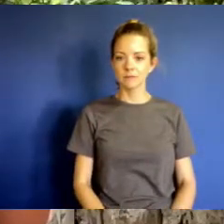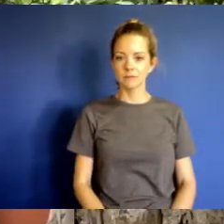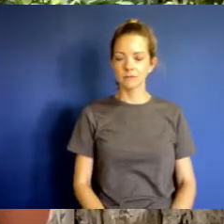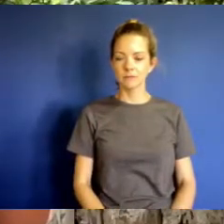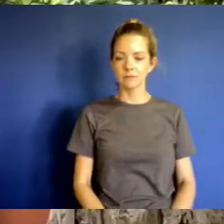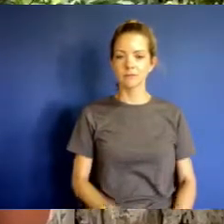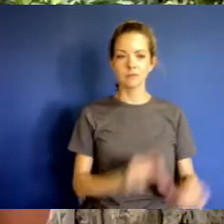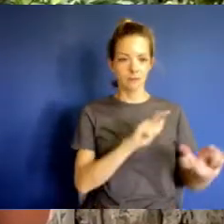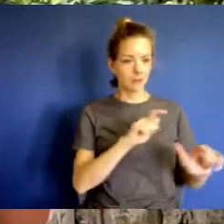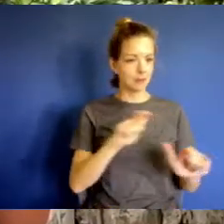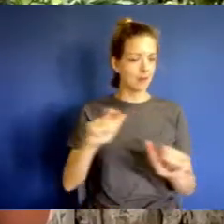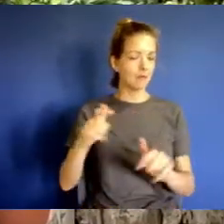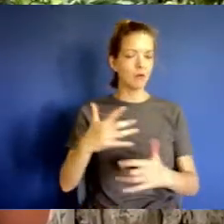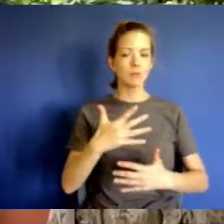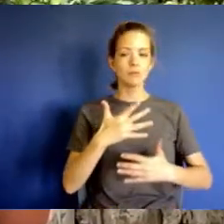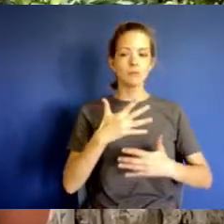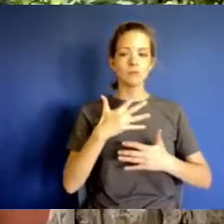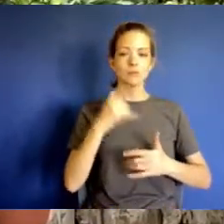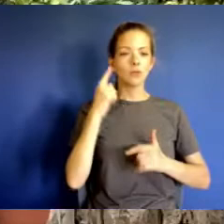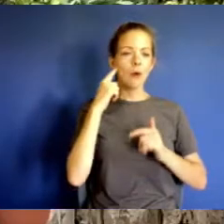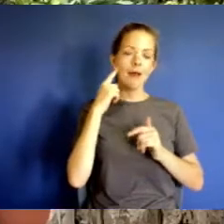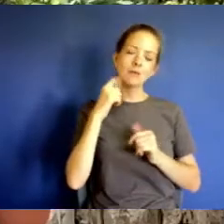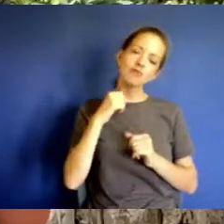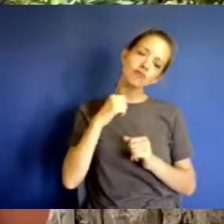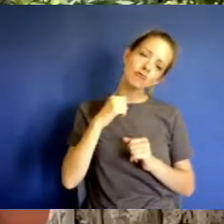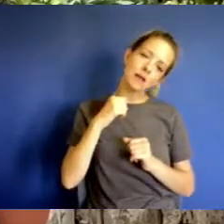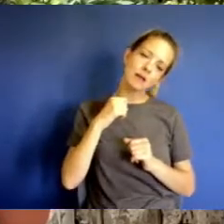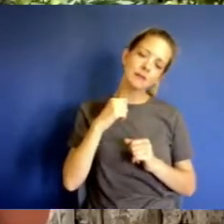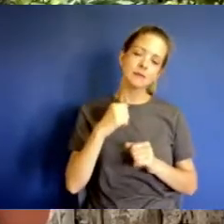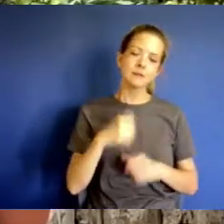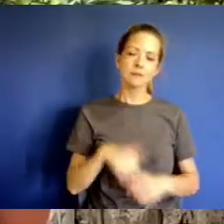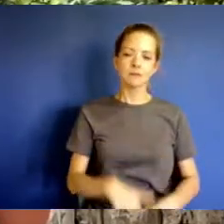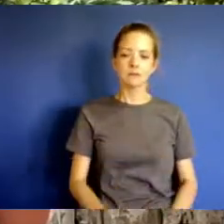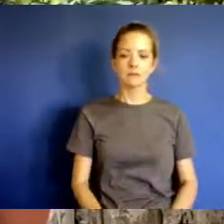Take some breaths. Relax your head.